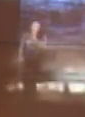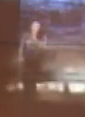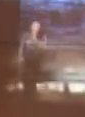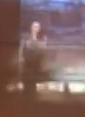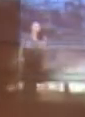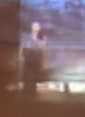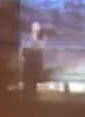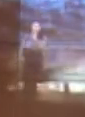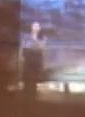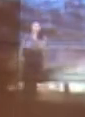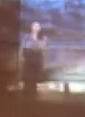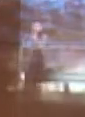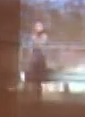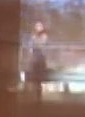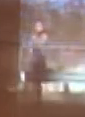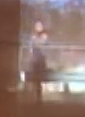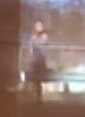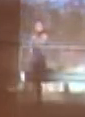e